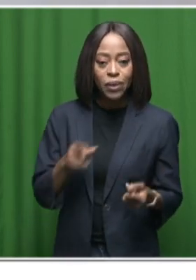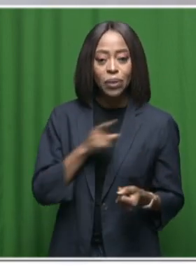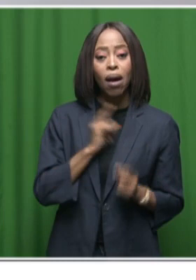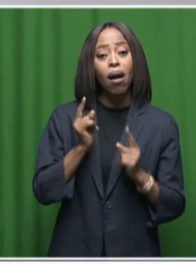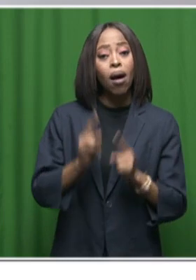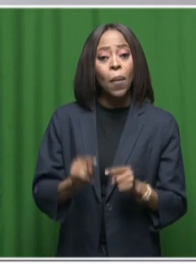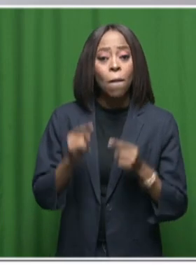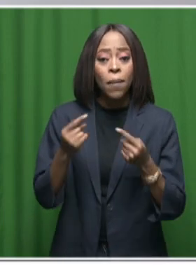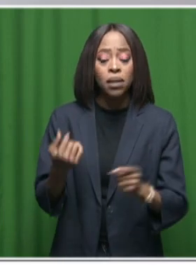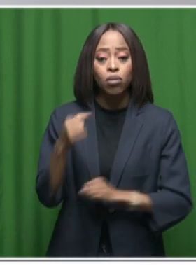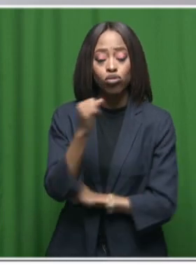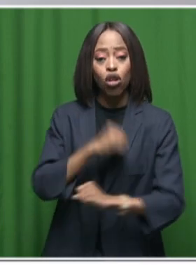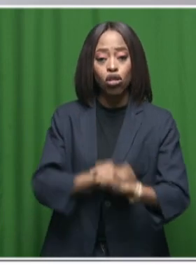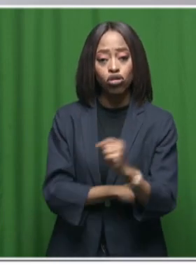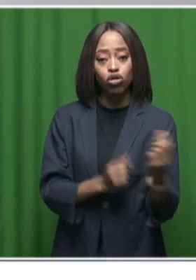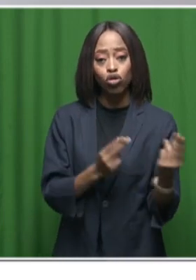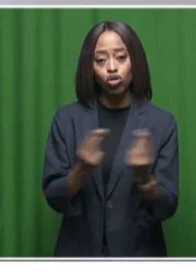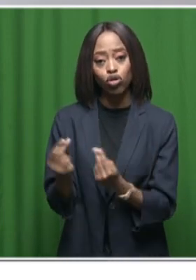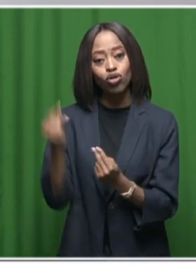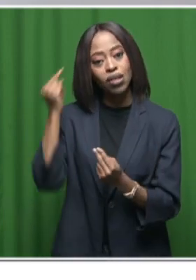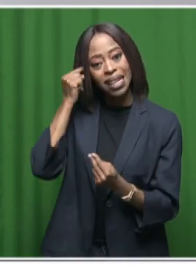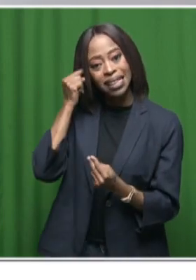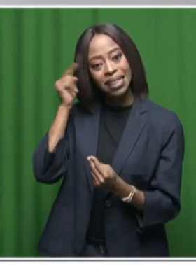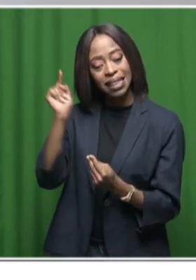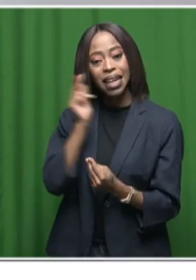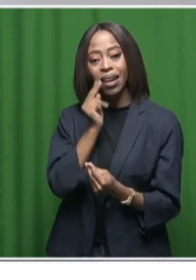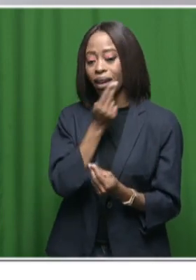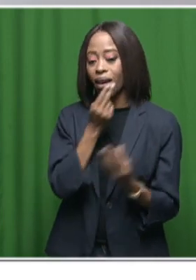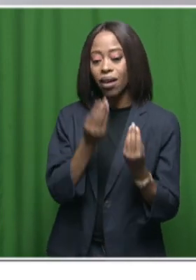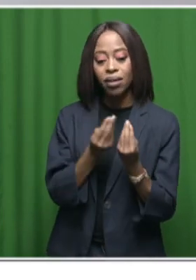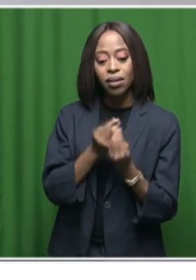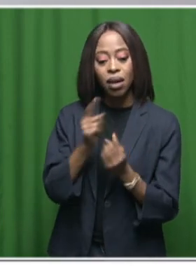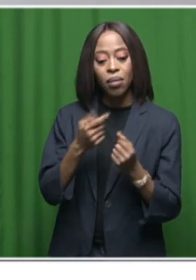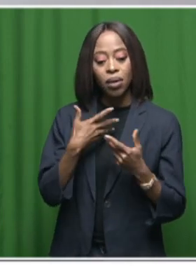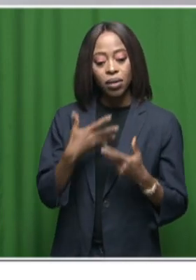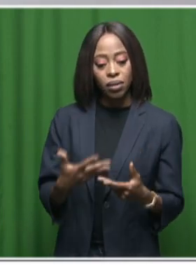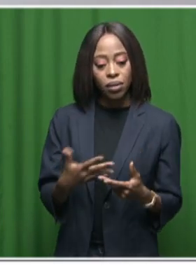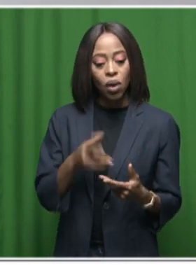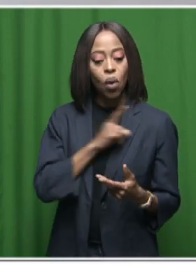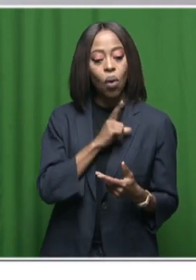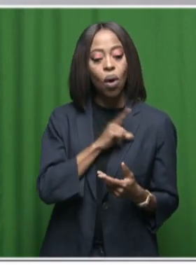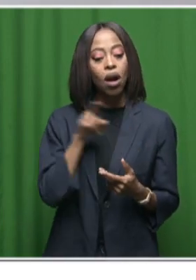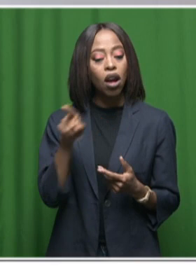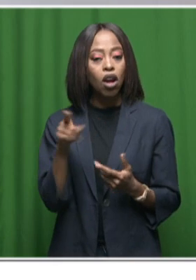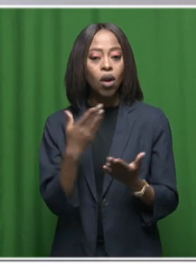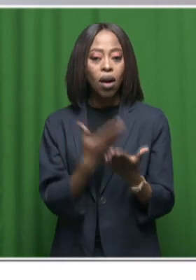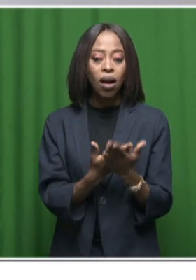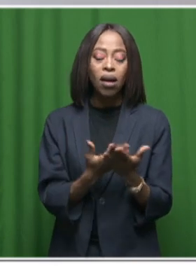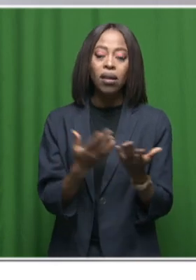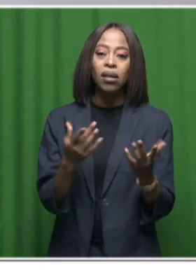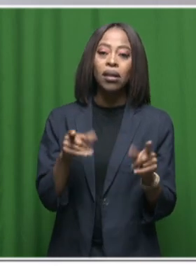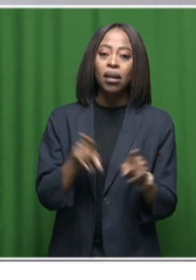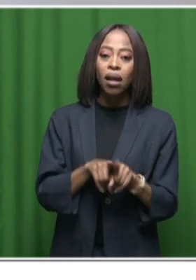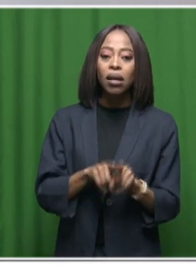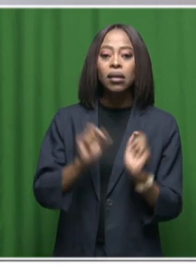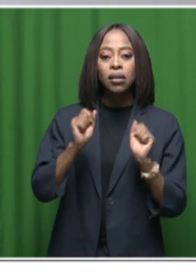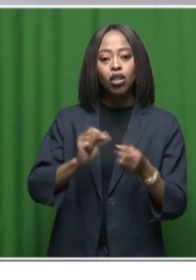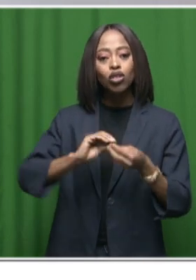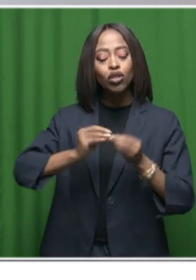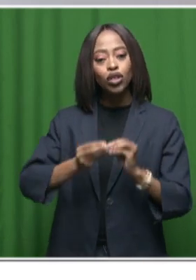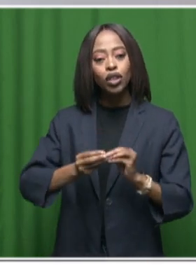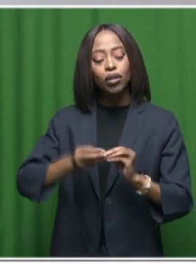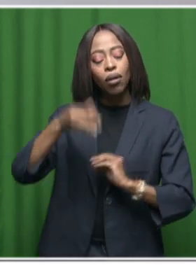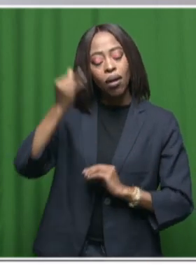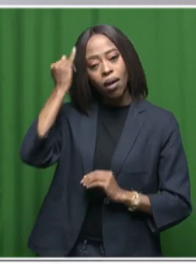impossible structures. And I think that's the nice thing about being an artist, is that you can it is creating your own mythology. It